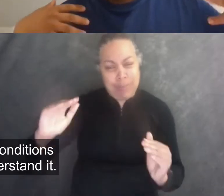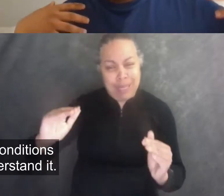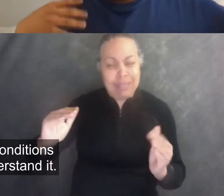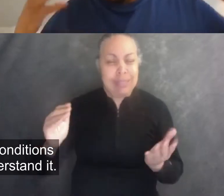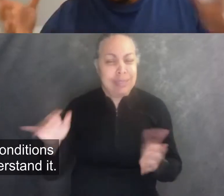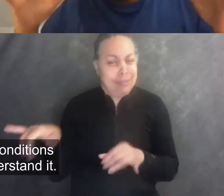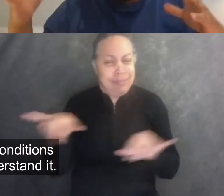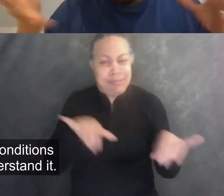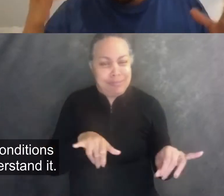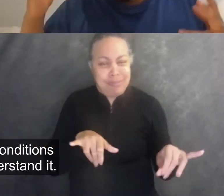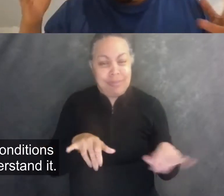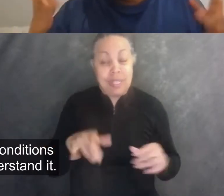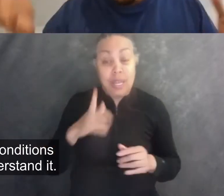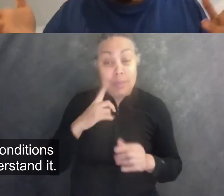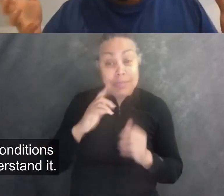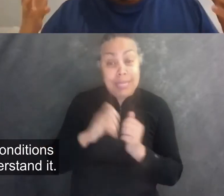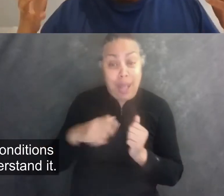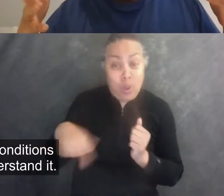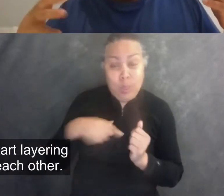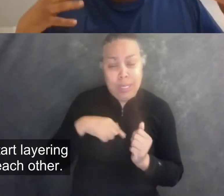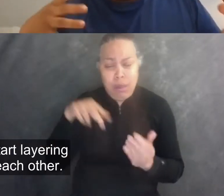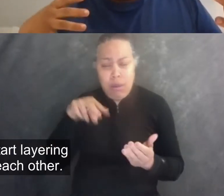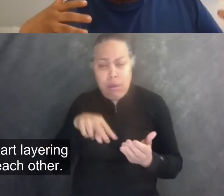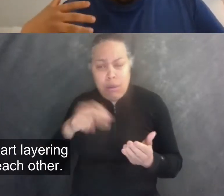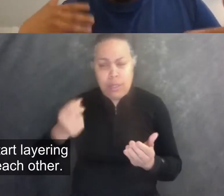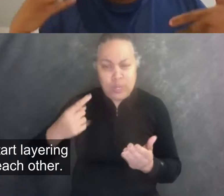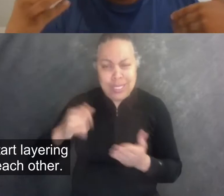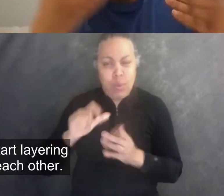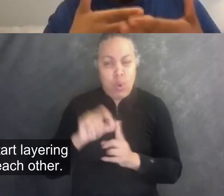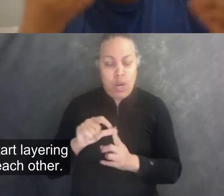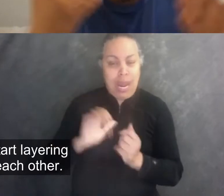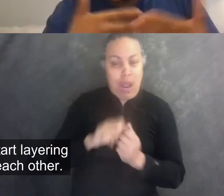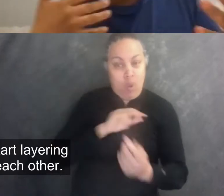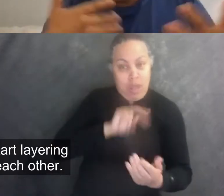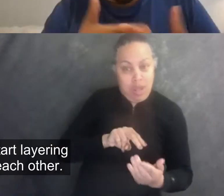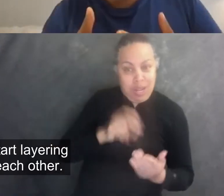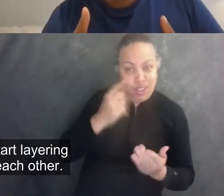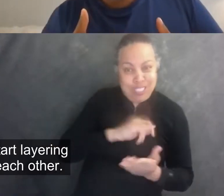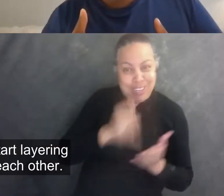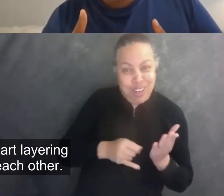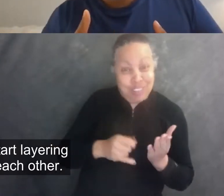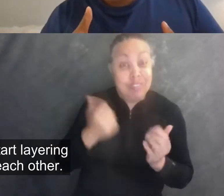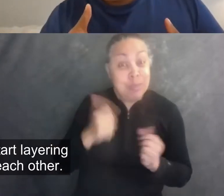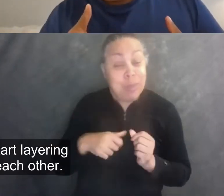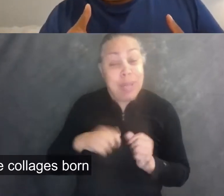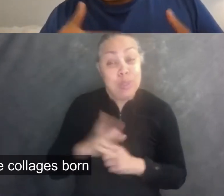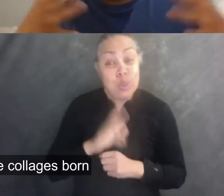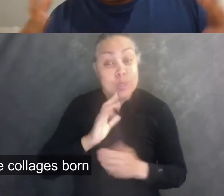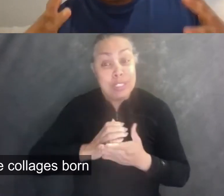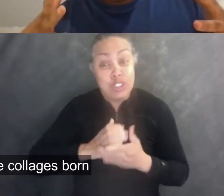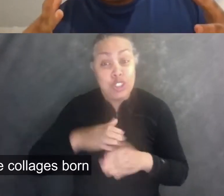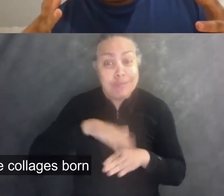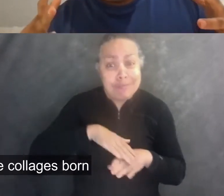of the conditions by which we understand it. You know, then I started layering images on top of each other. And